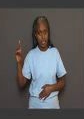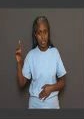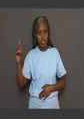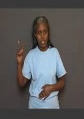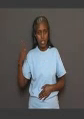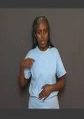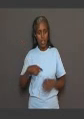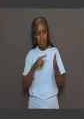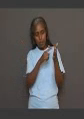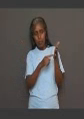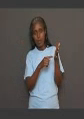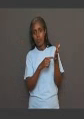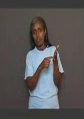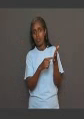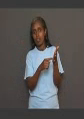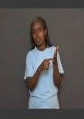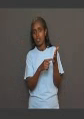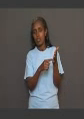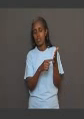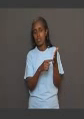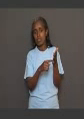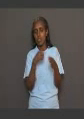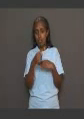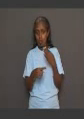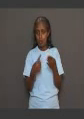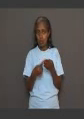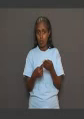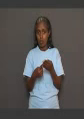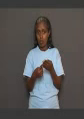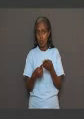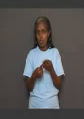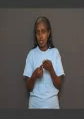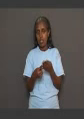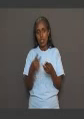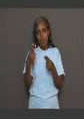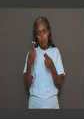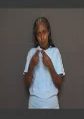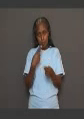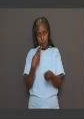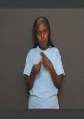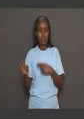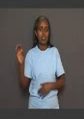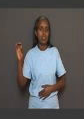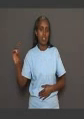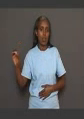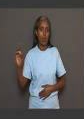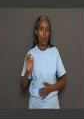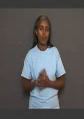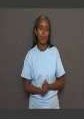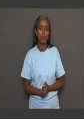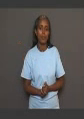are perpendicular, so their dot product is 0.